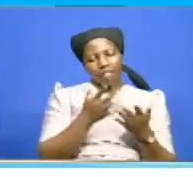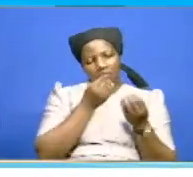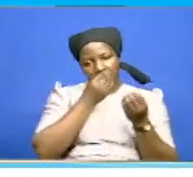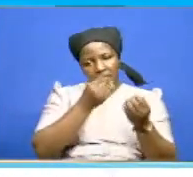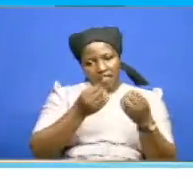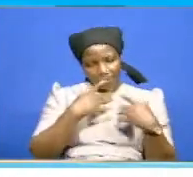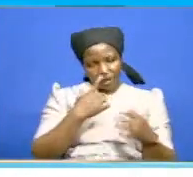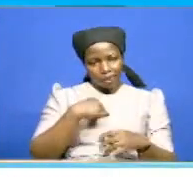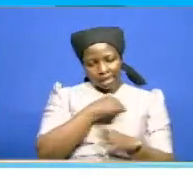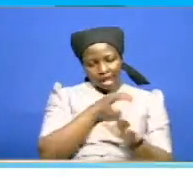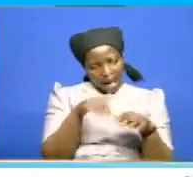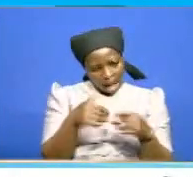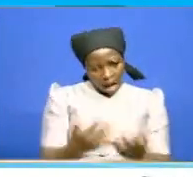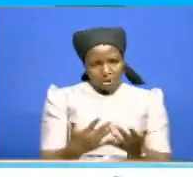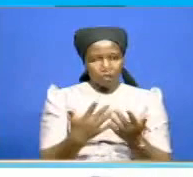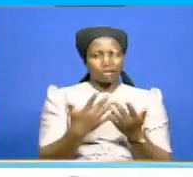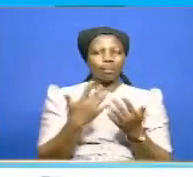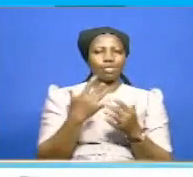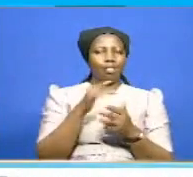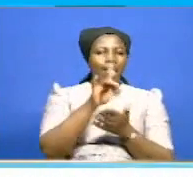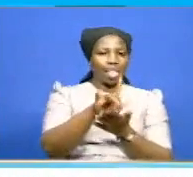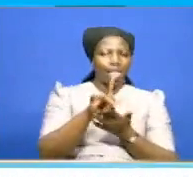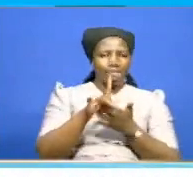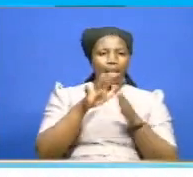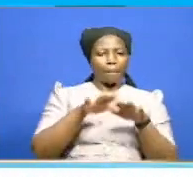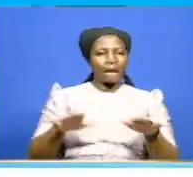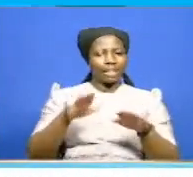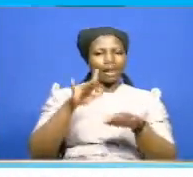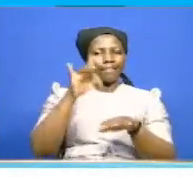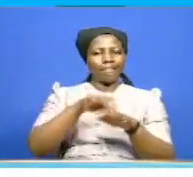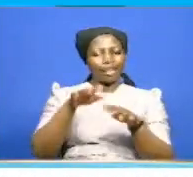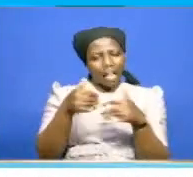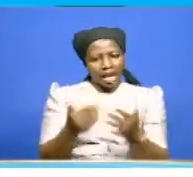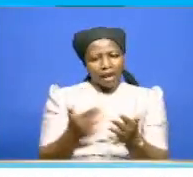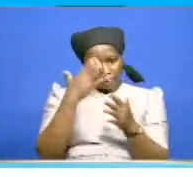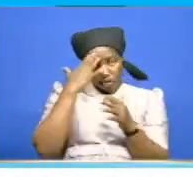impacted by the COVID-19 or the vagaries of COVID-19.